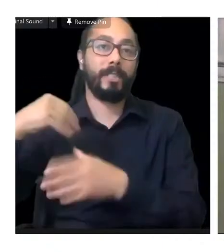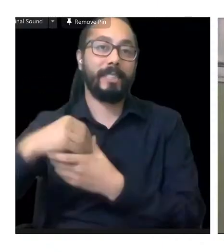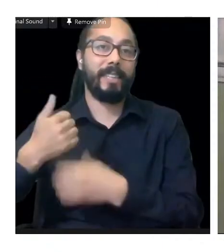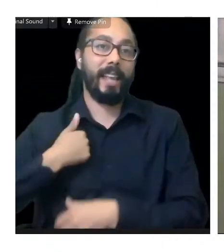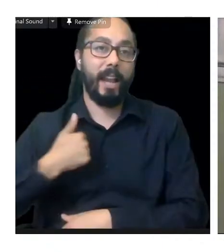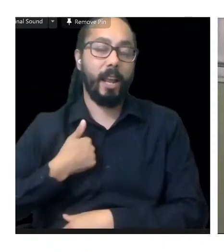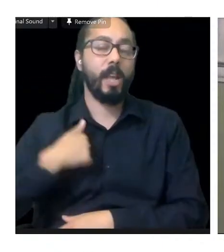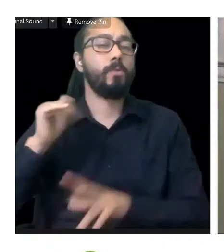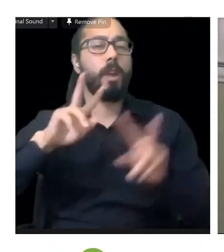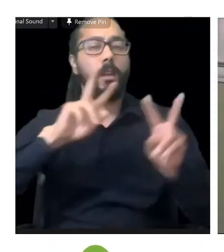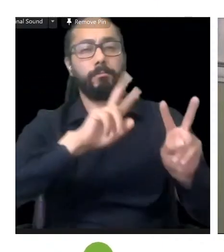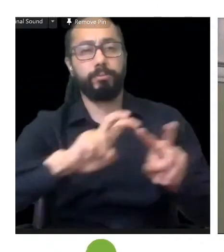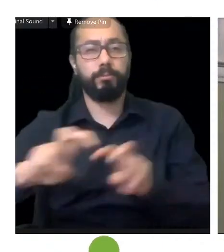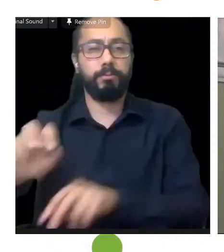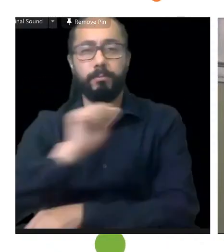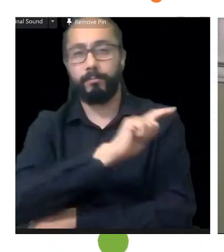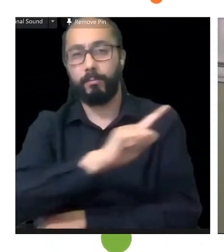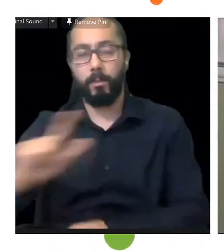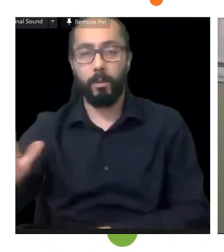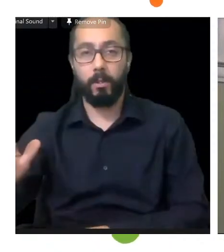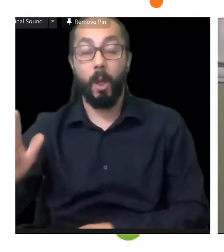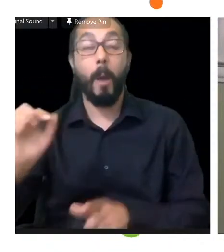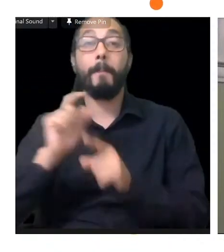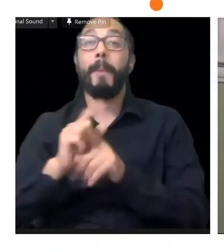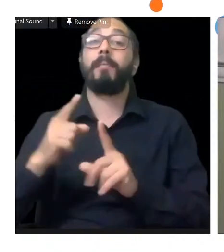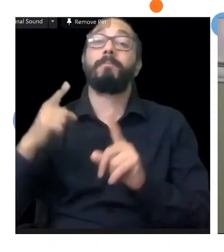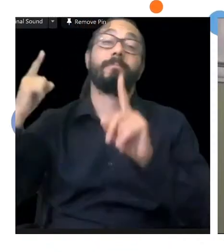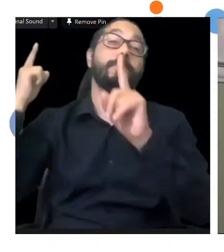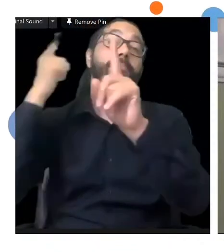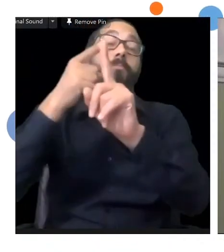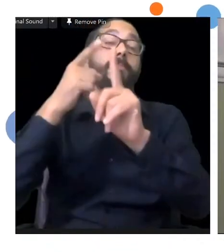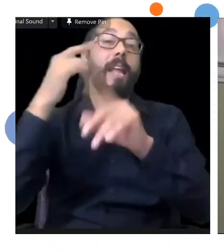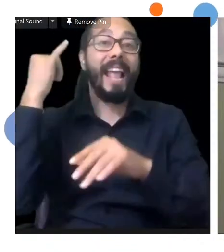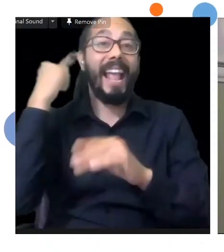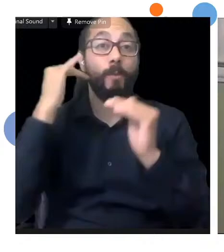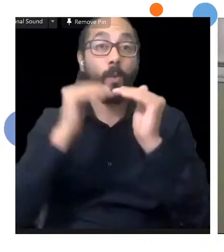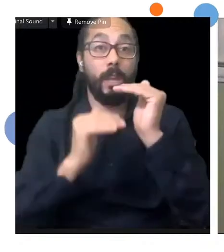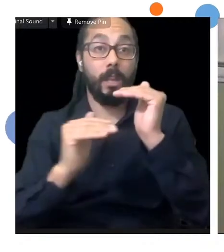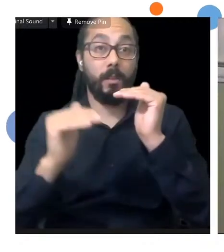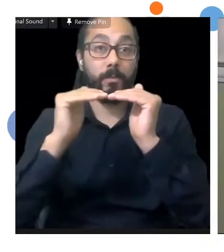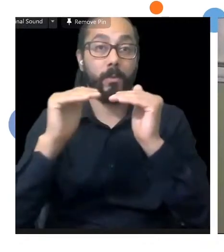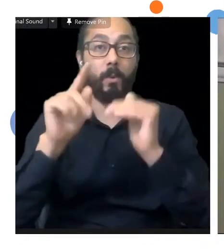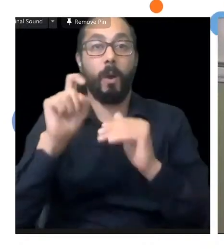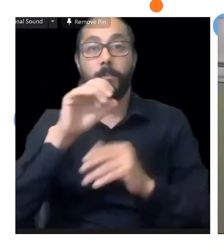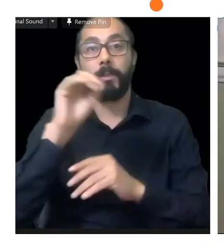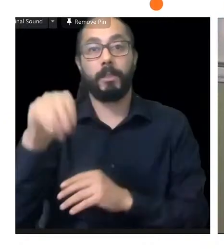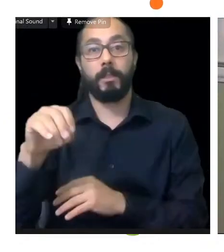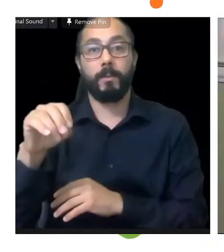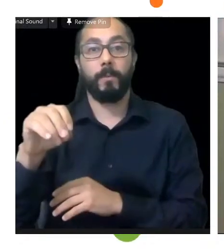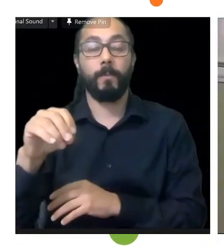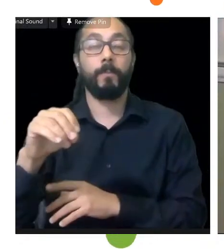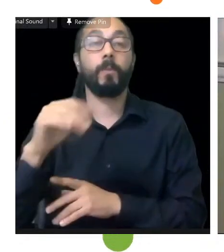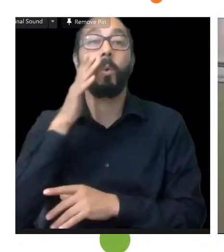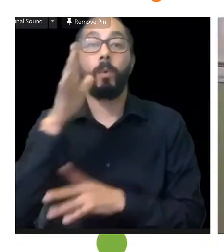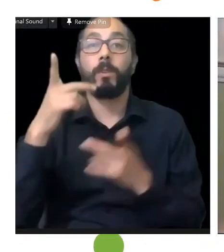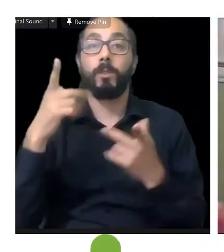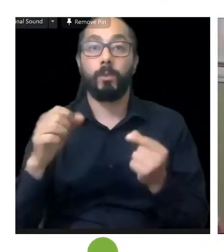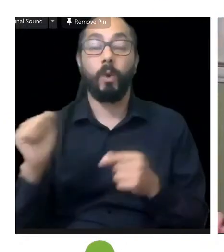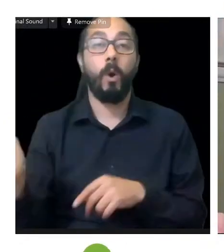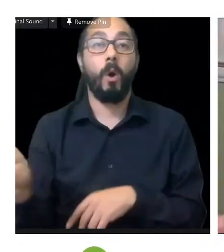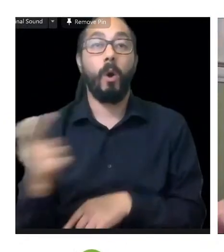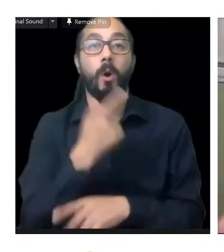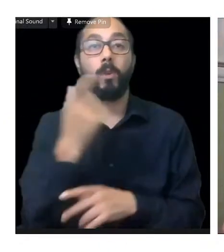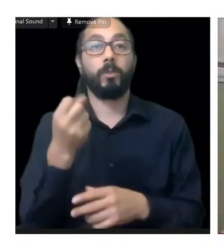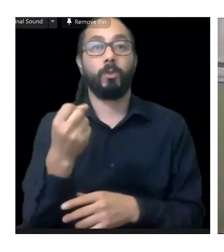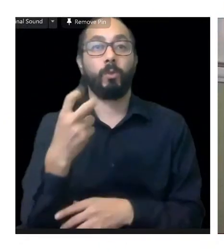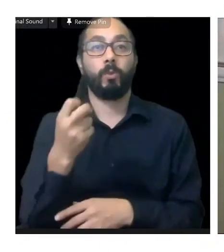But the sort of pinnacle of that is if we get to 100%, we would provide all 12 main stage theatrical productions free of